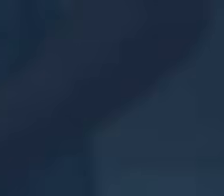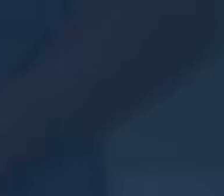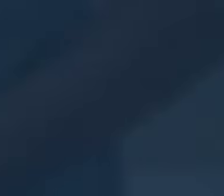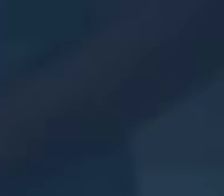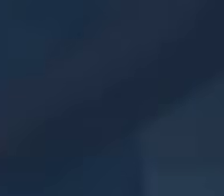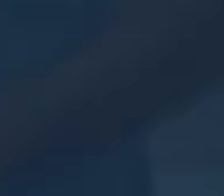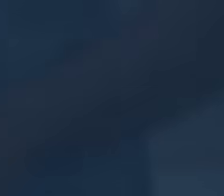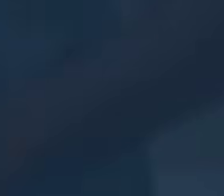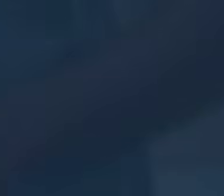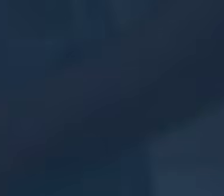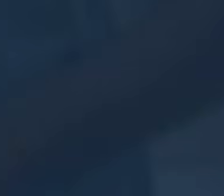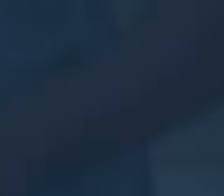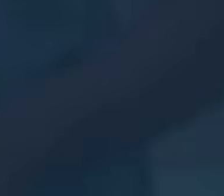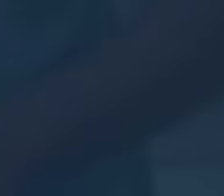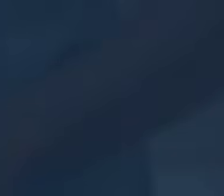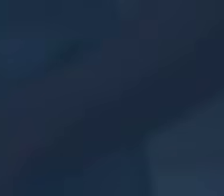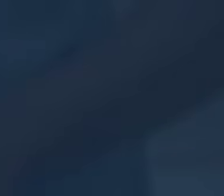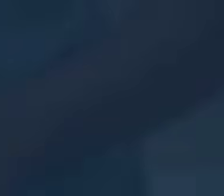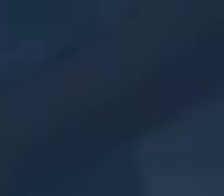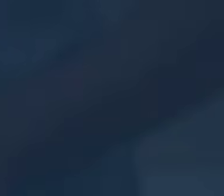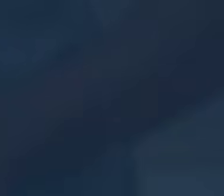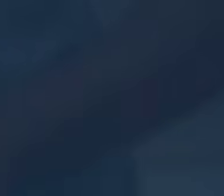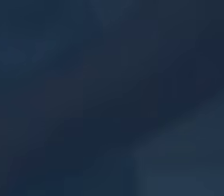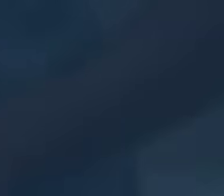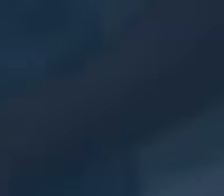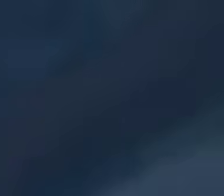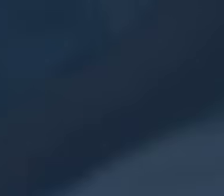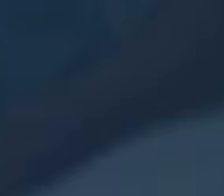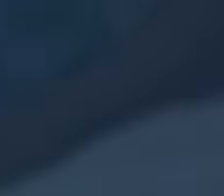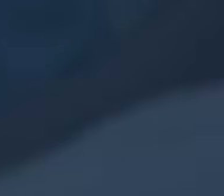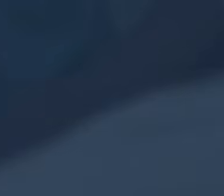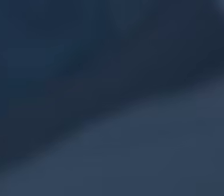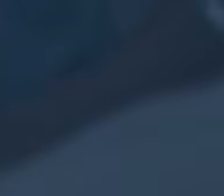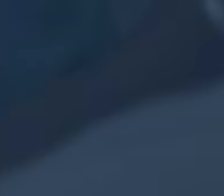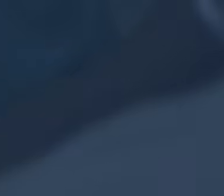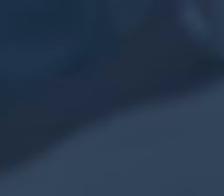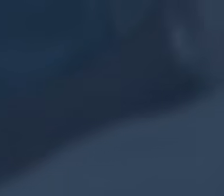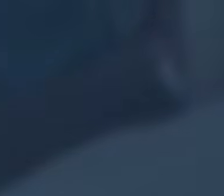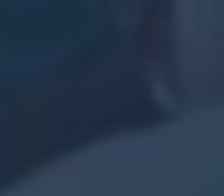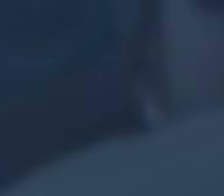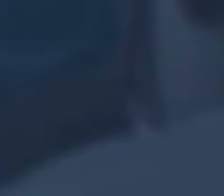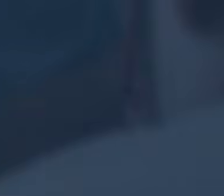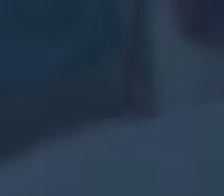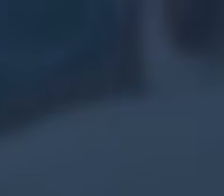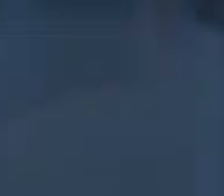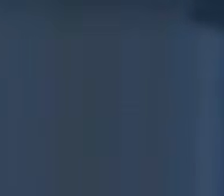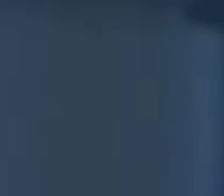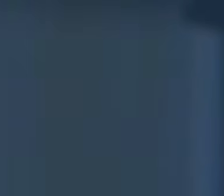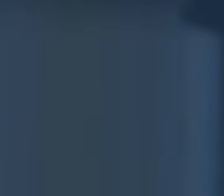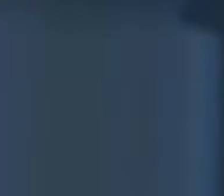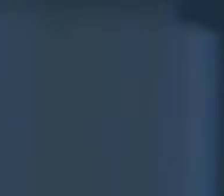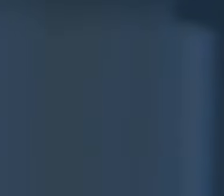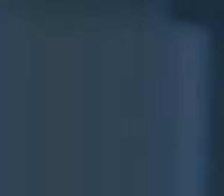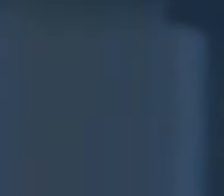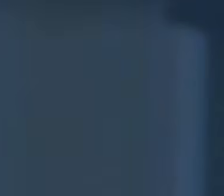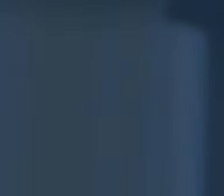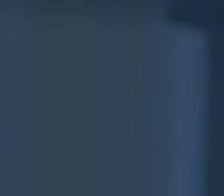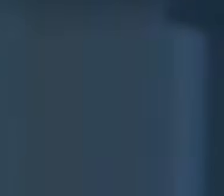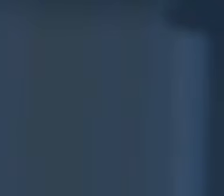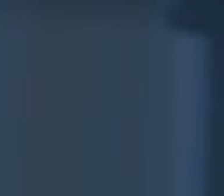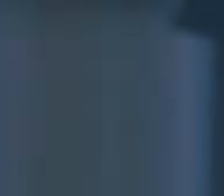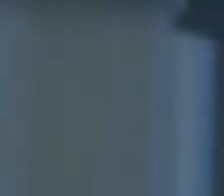arrive during polling hours. That's from 7 a.m. to 5 p.m. Follow the instructions to mark your